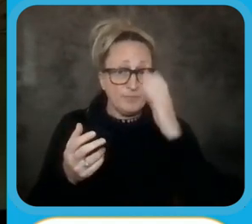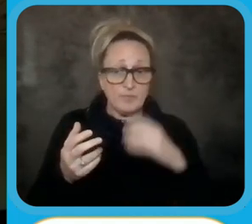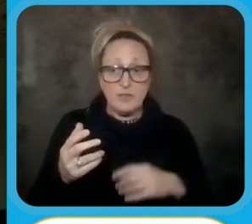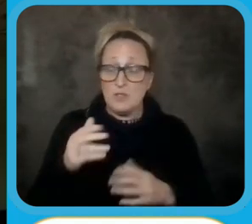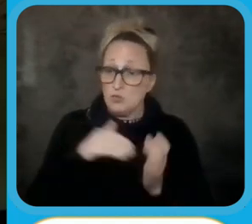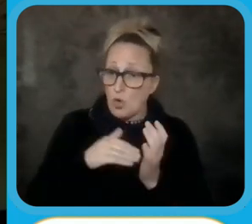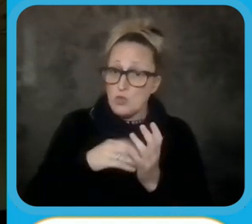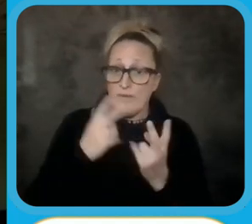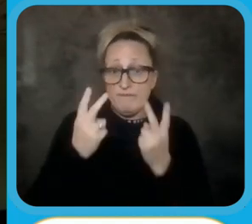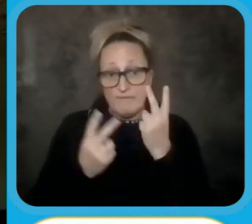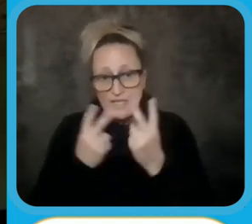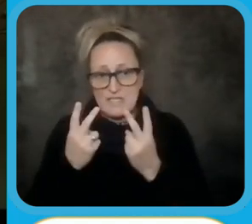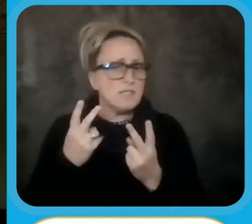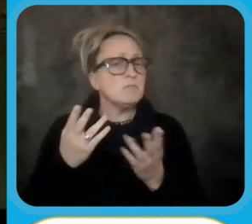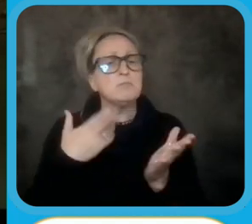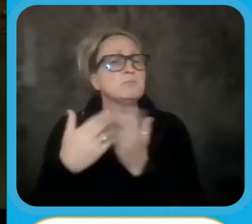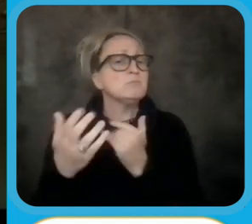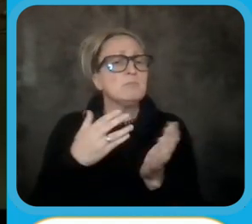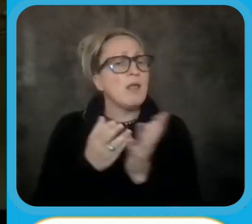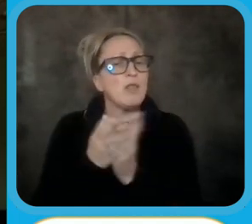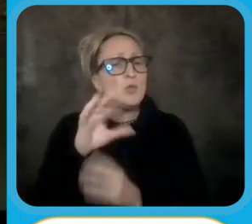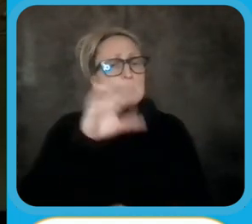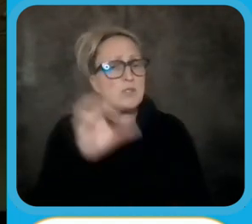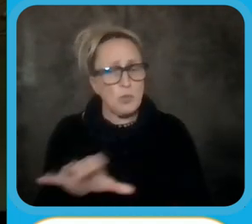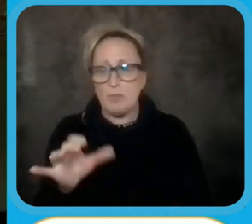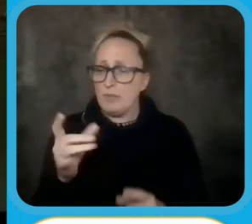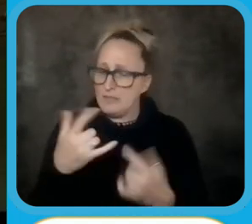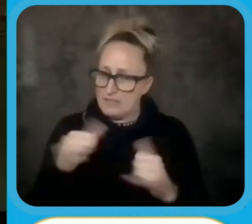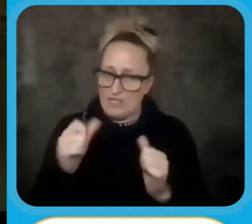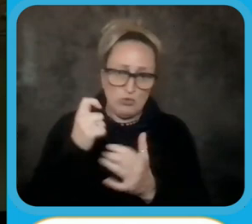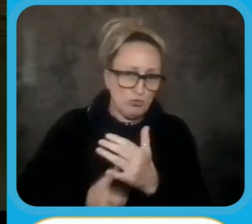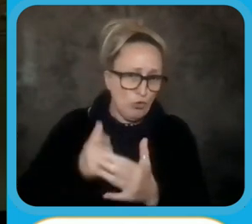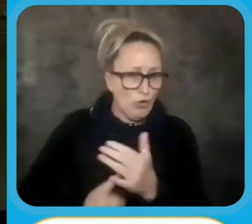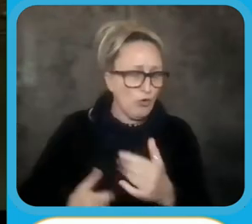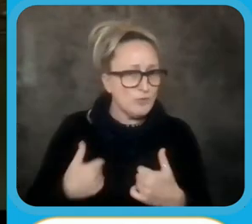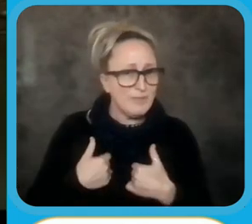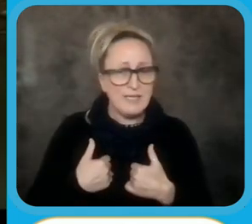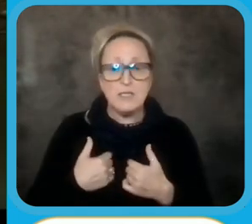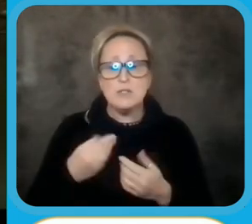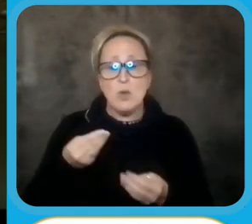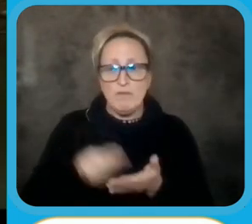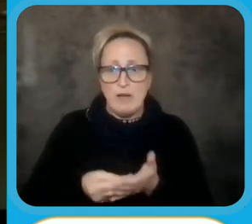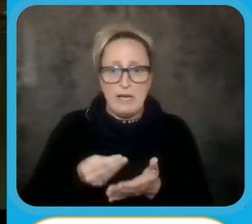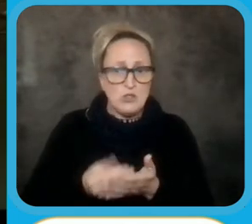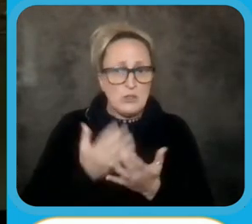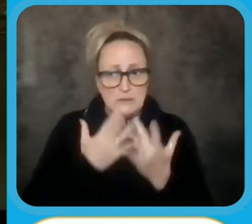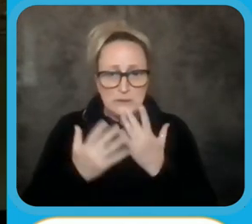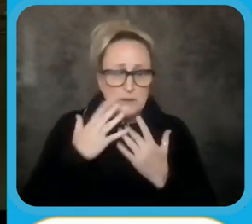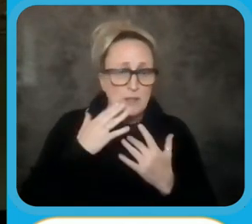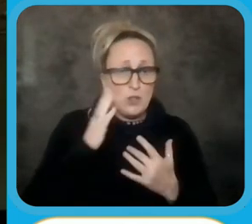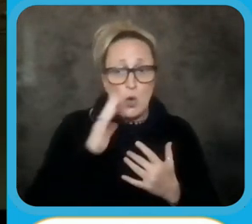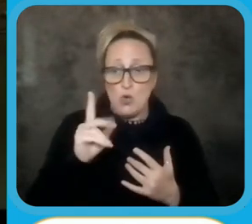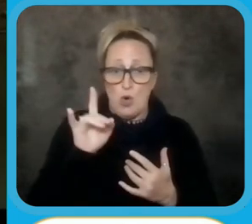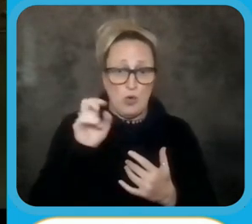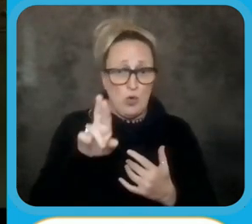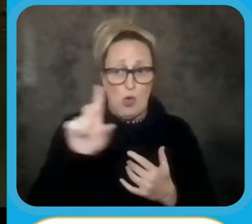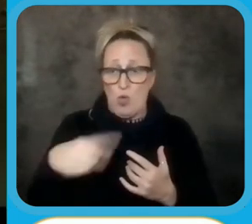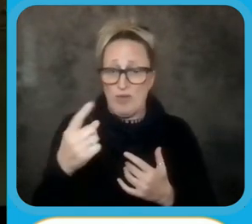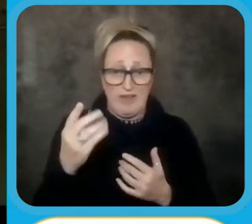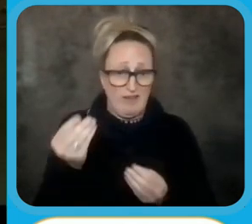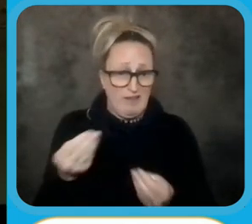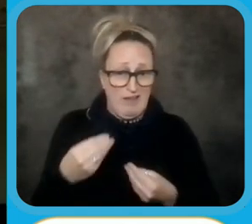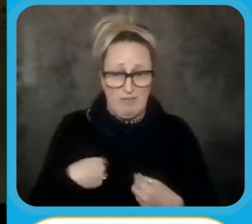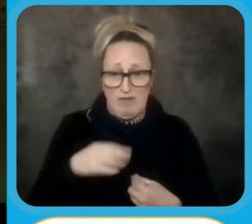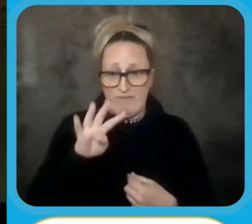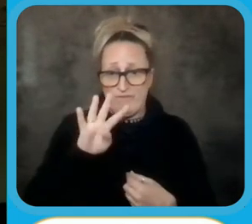Doctor's visits. I mean, even though it was through Zoom, they still have charged me. So financially, knowing that Kroger only gave me 40